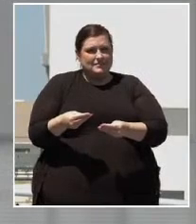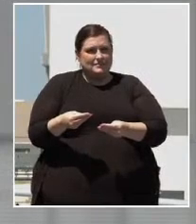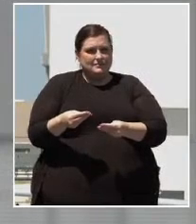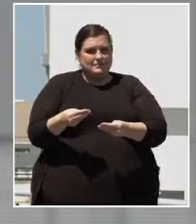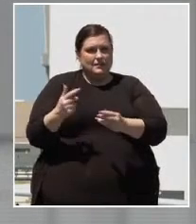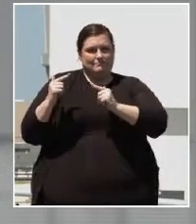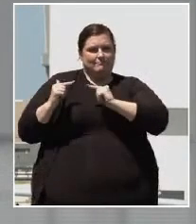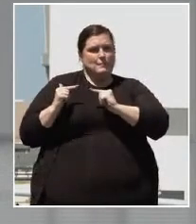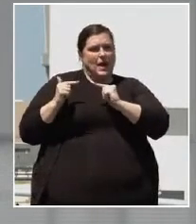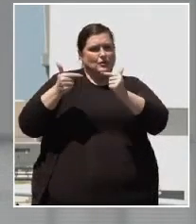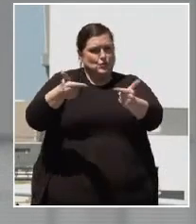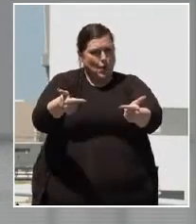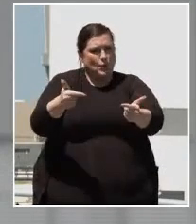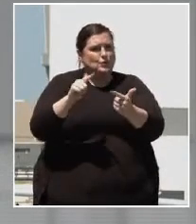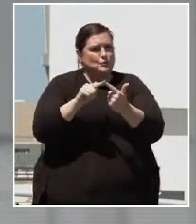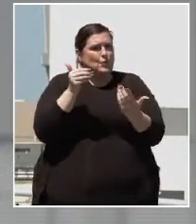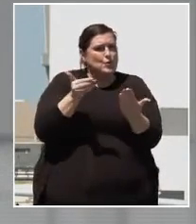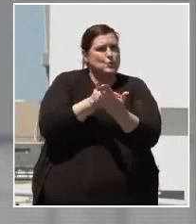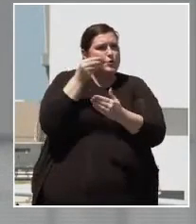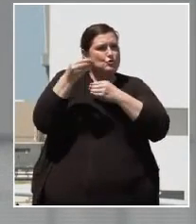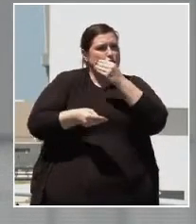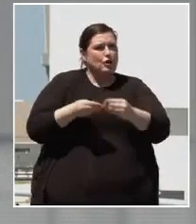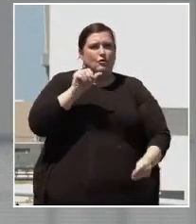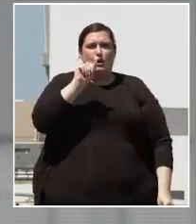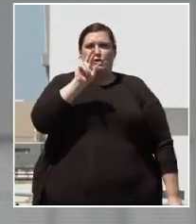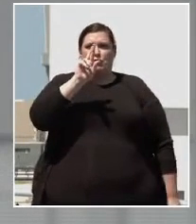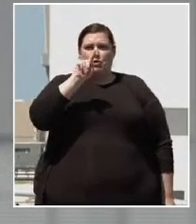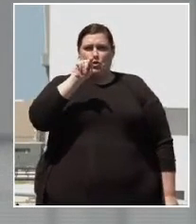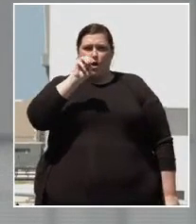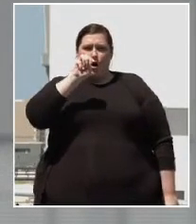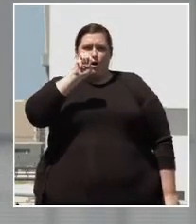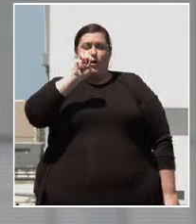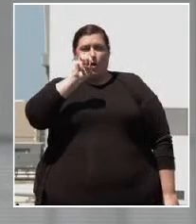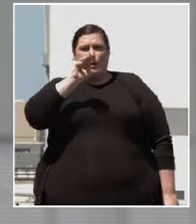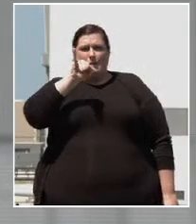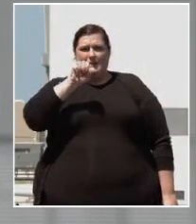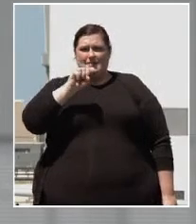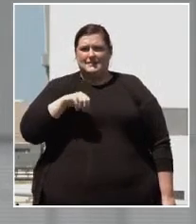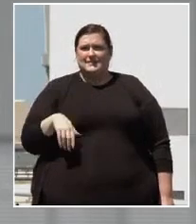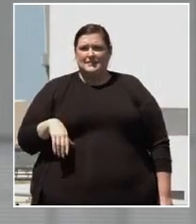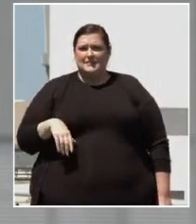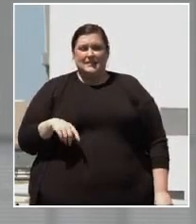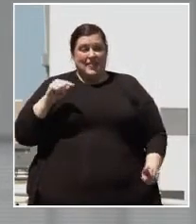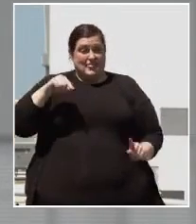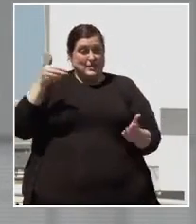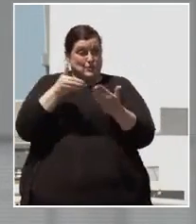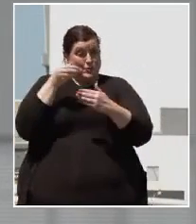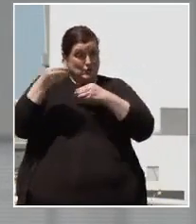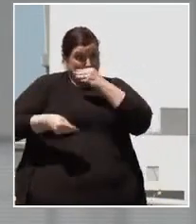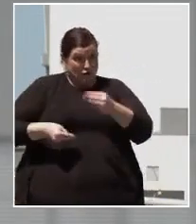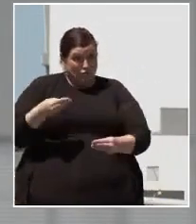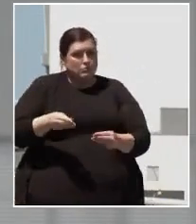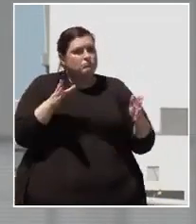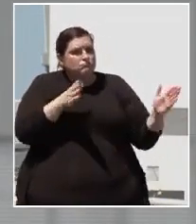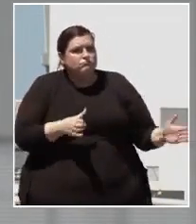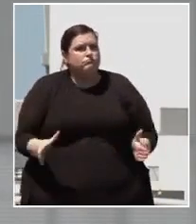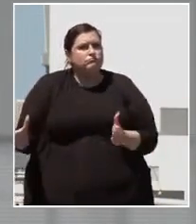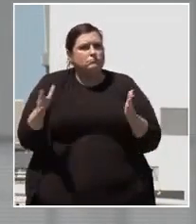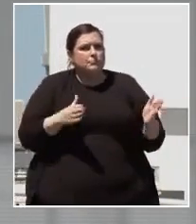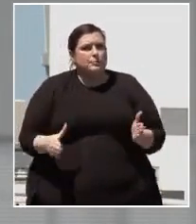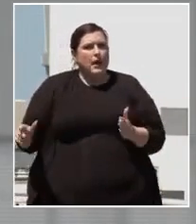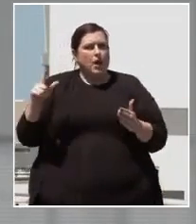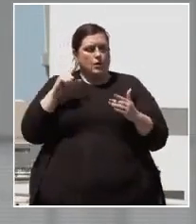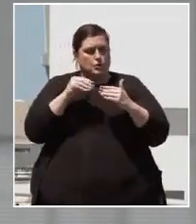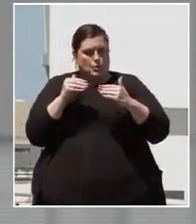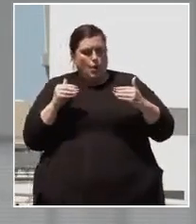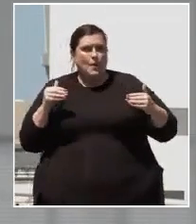the torch to the Artemis generation and this new generation is preparing to push the